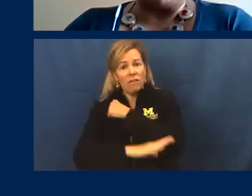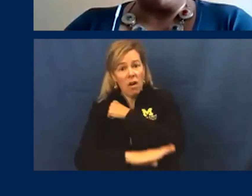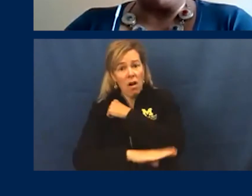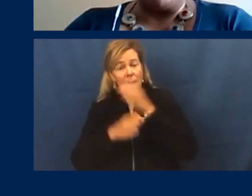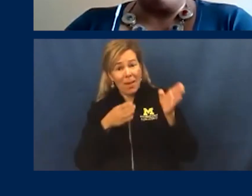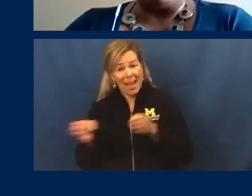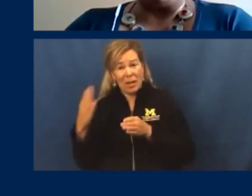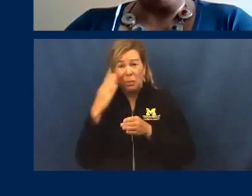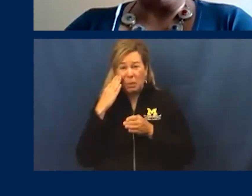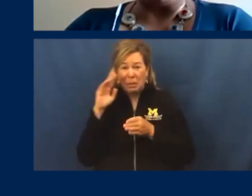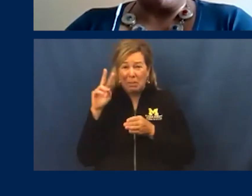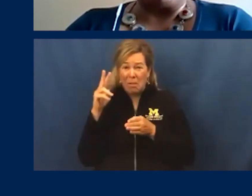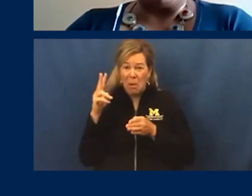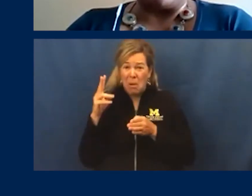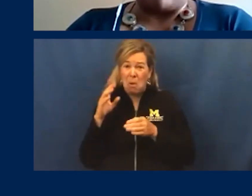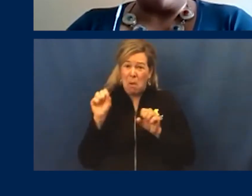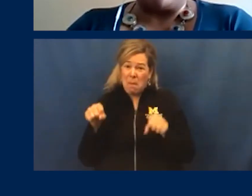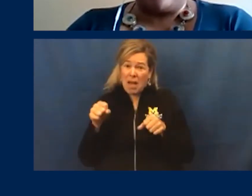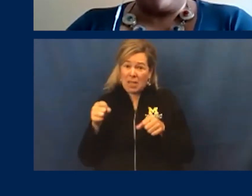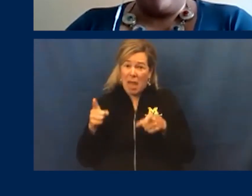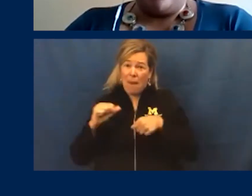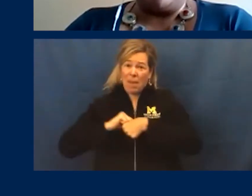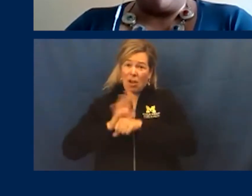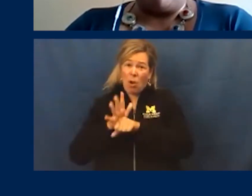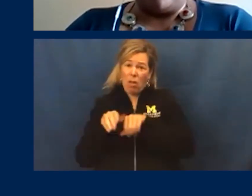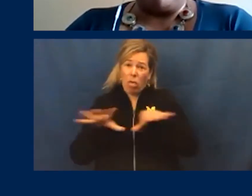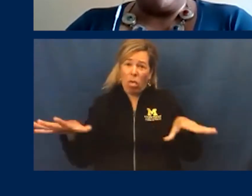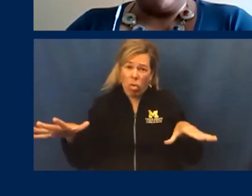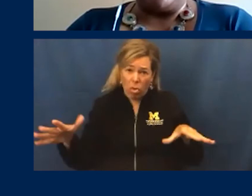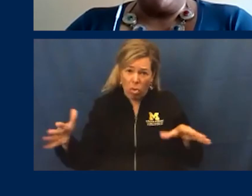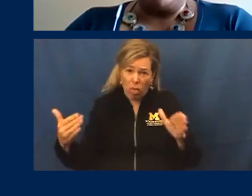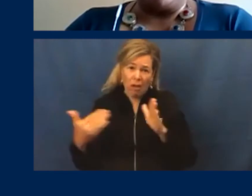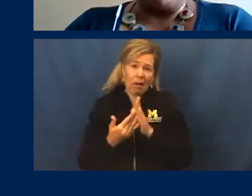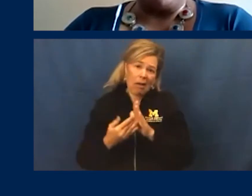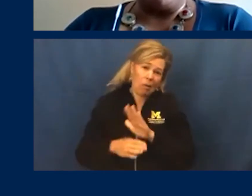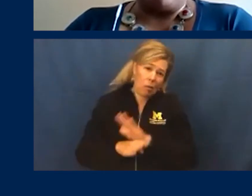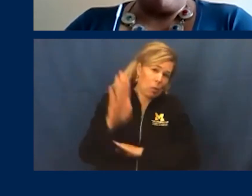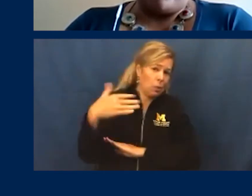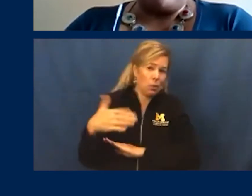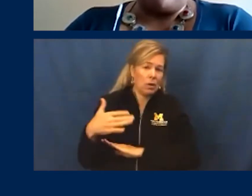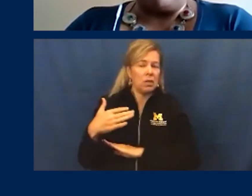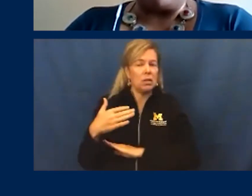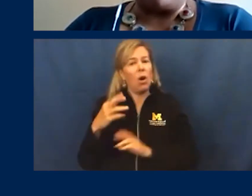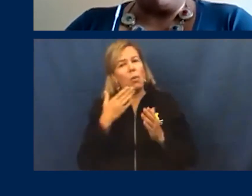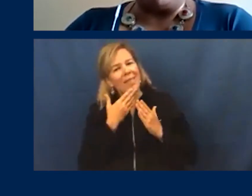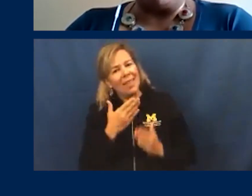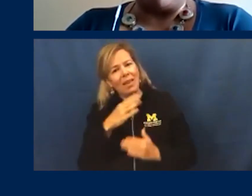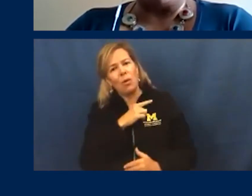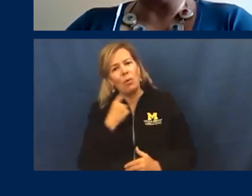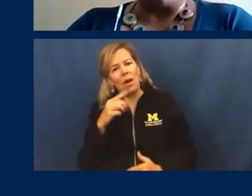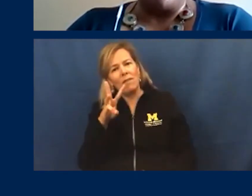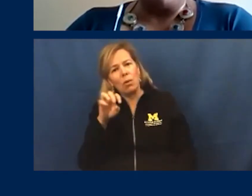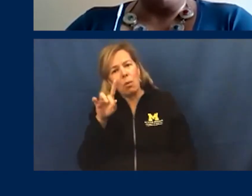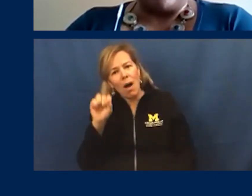second surge, and we want to make sure that folks have access. And so again, thank you to Reverend Waddles and other folks in the community who